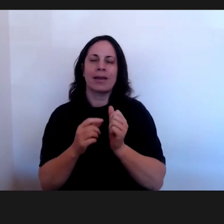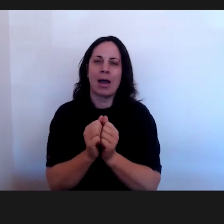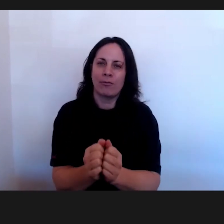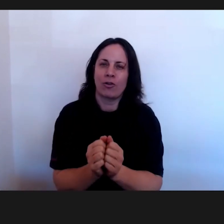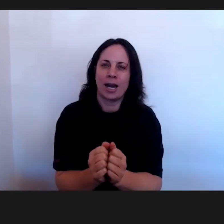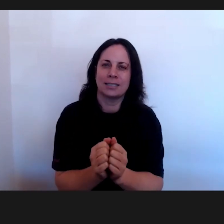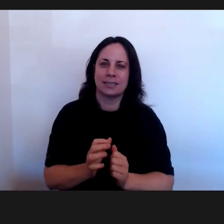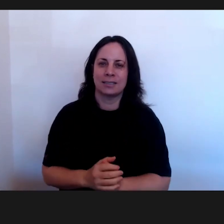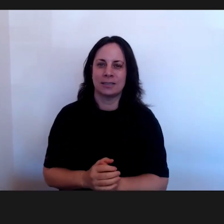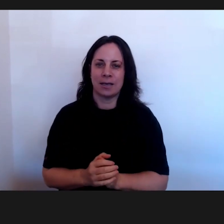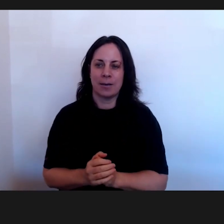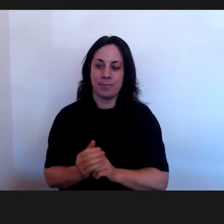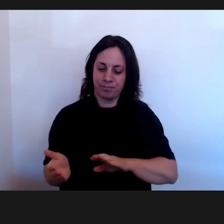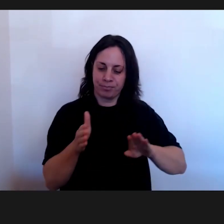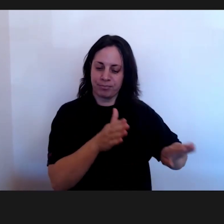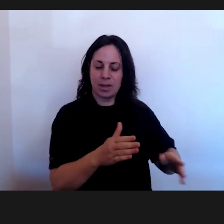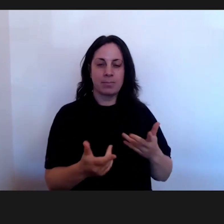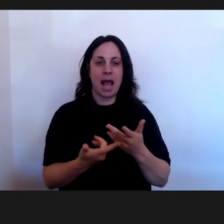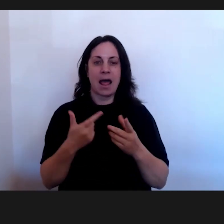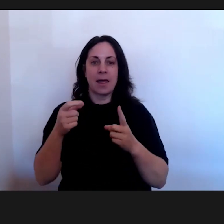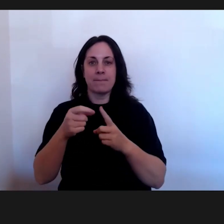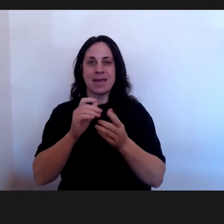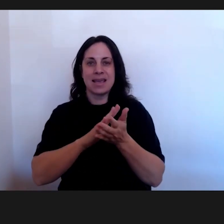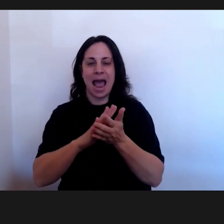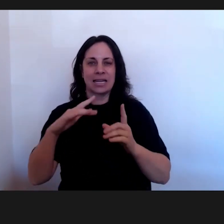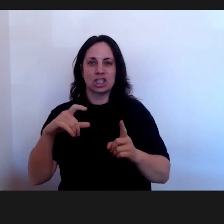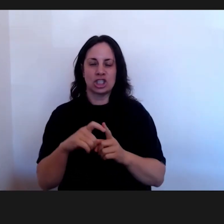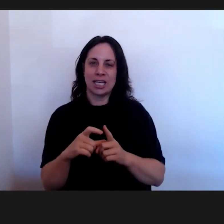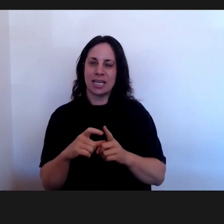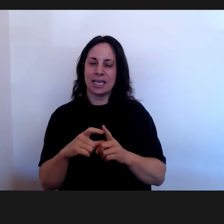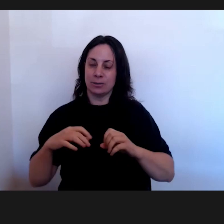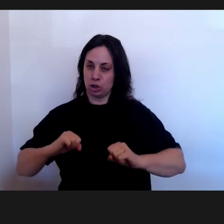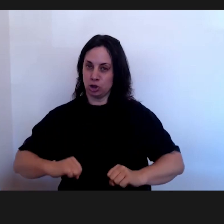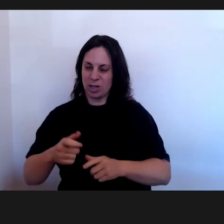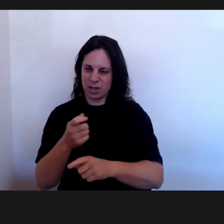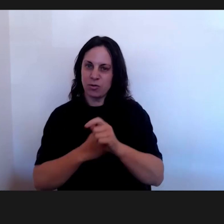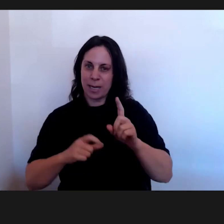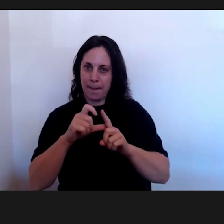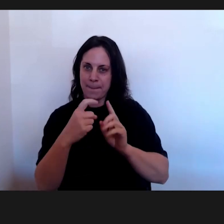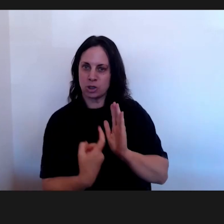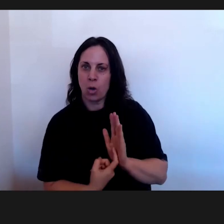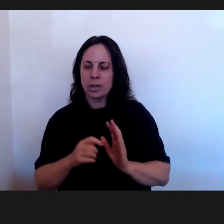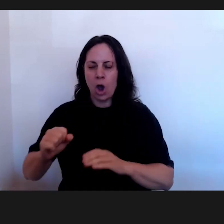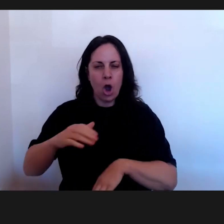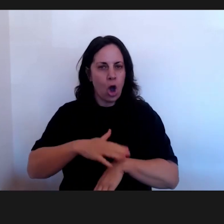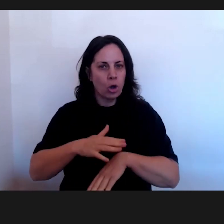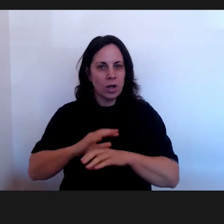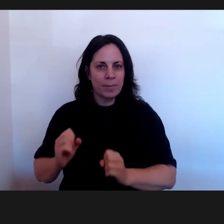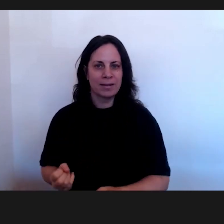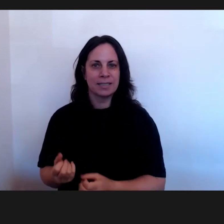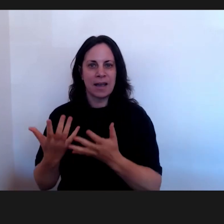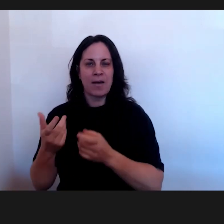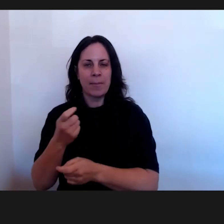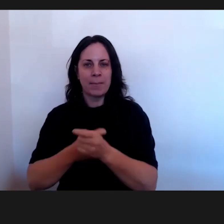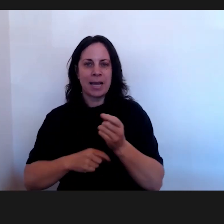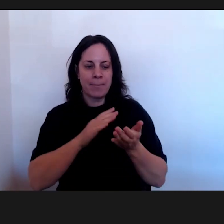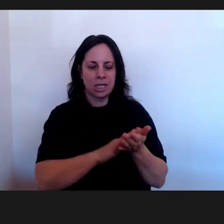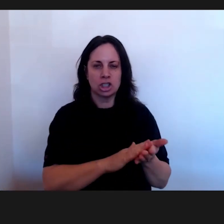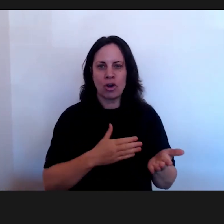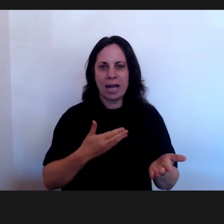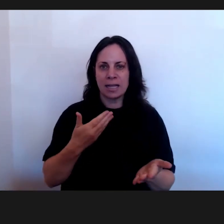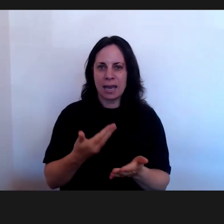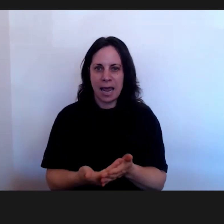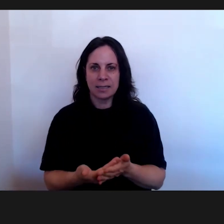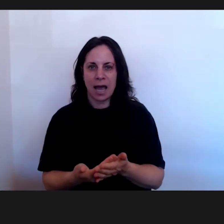PhD student who worked really closely with our community, and she volunteered her time as a translator. She couldn't pay